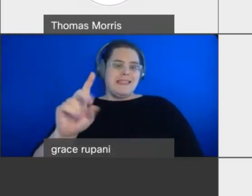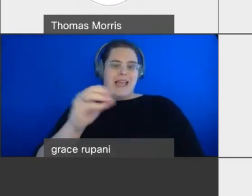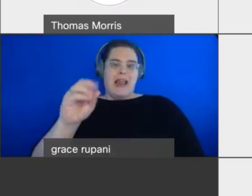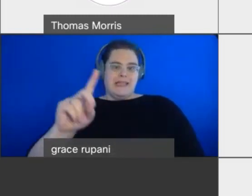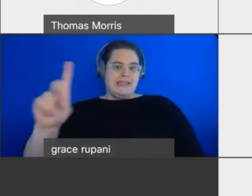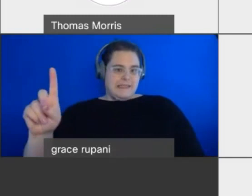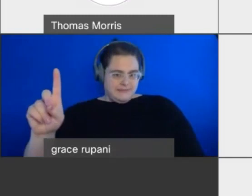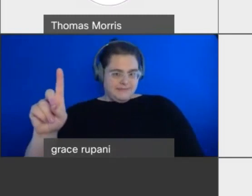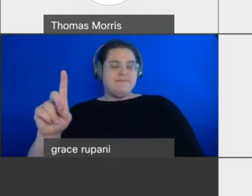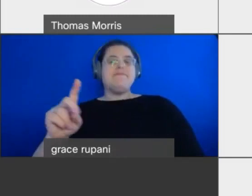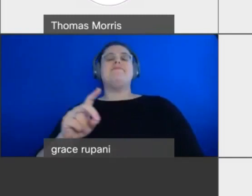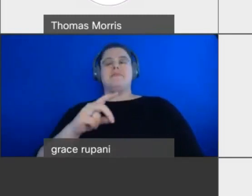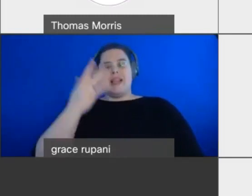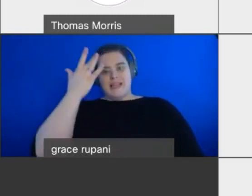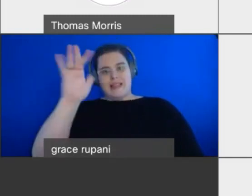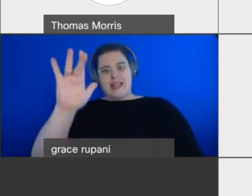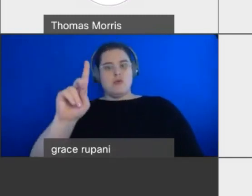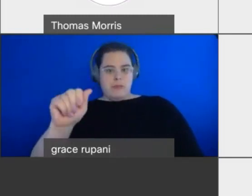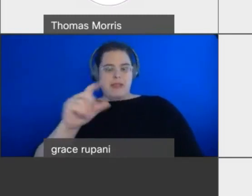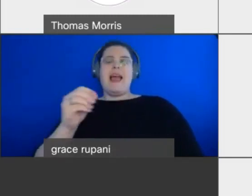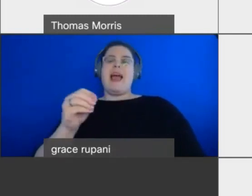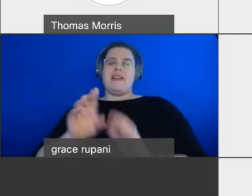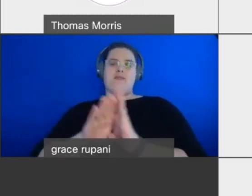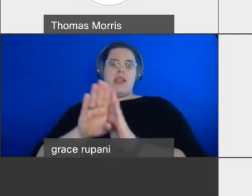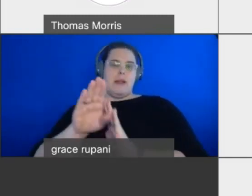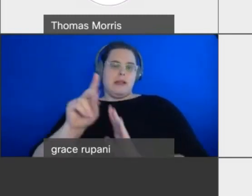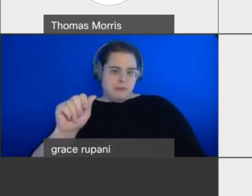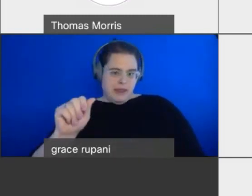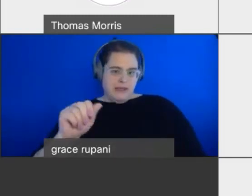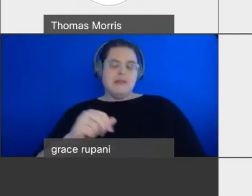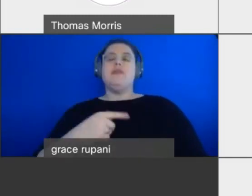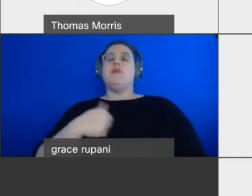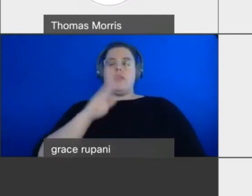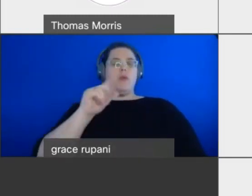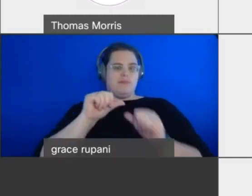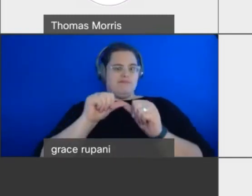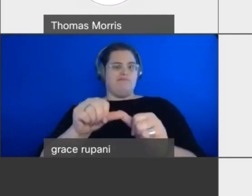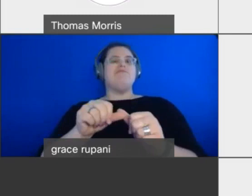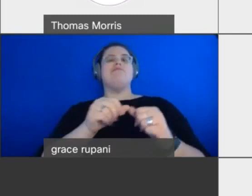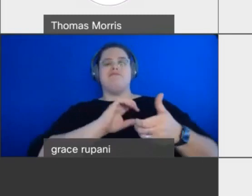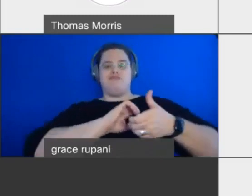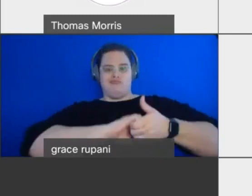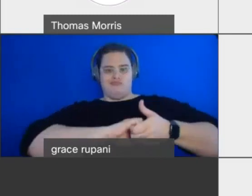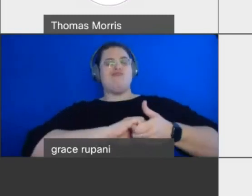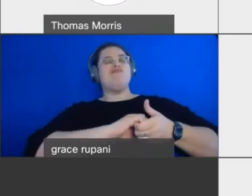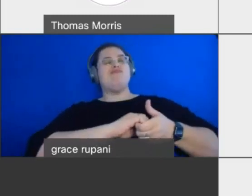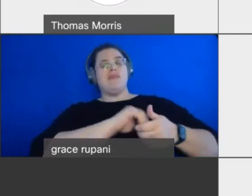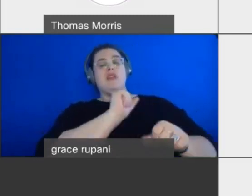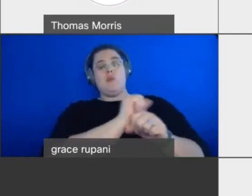will be working, we've been working and will continue to be working with DC Health to